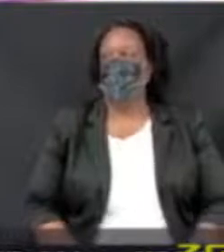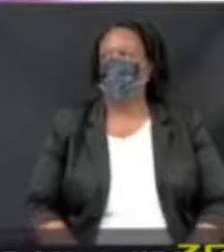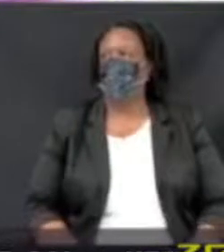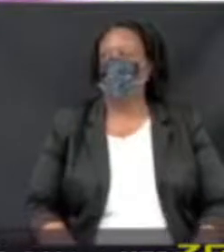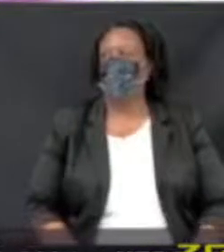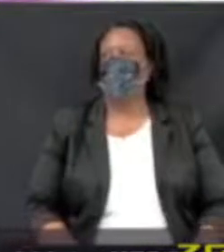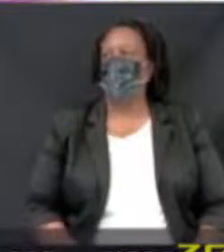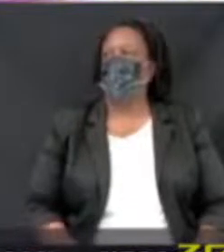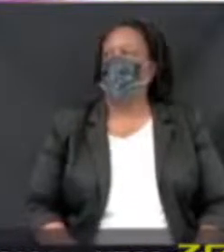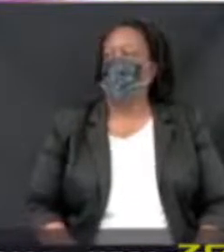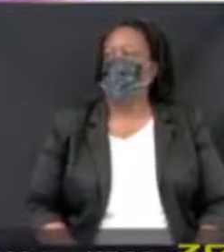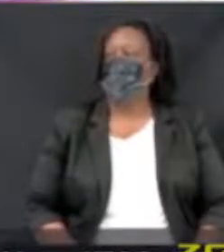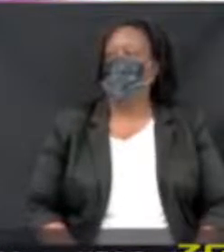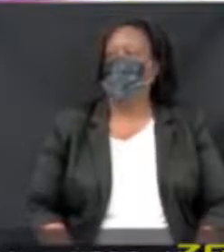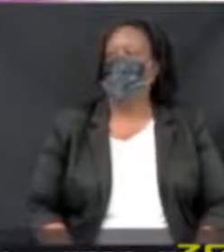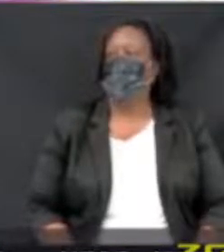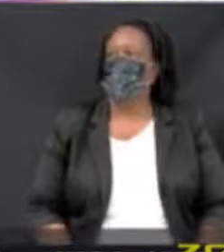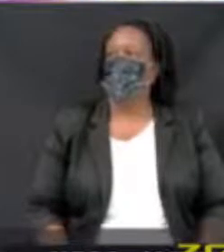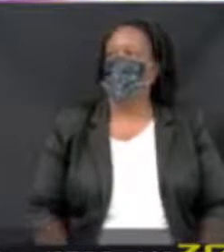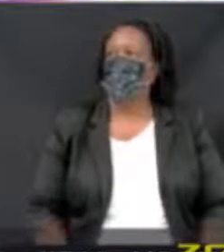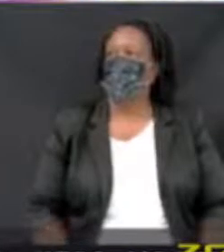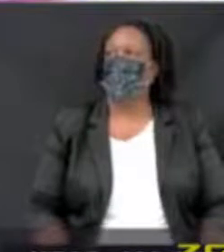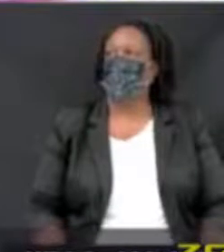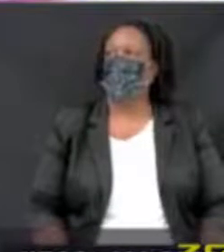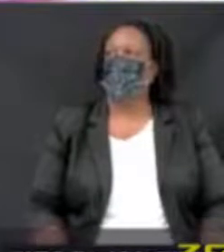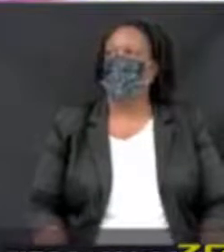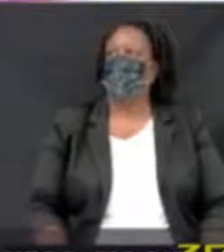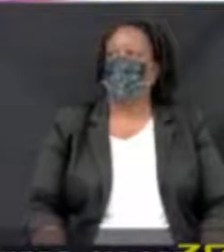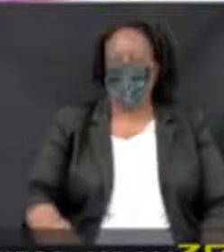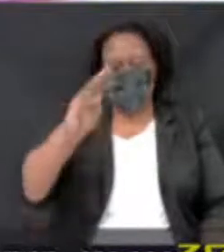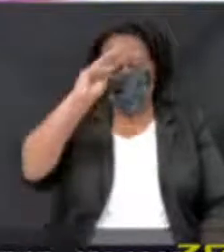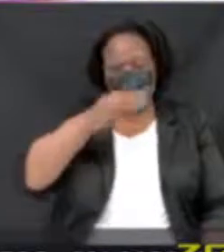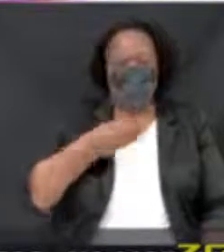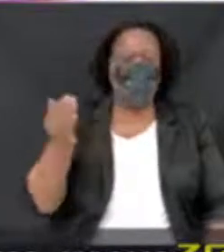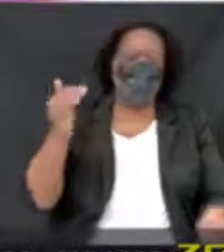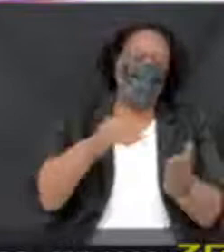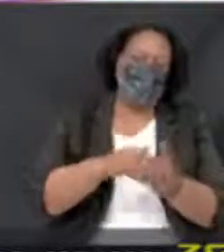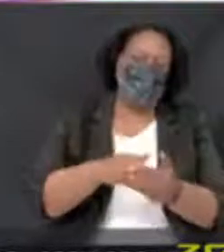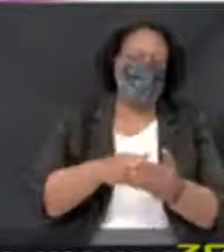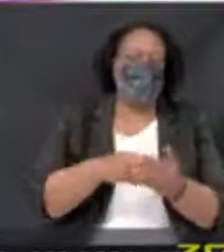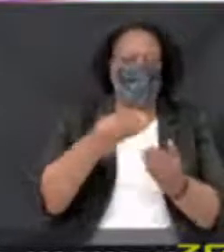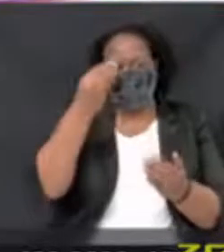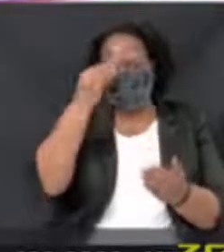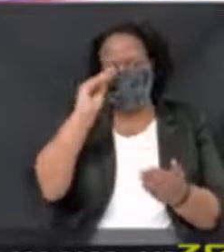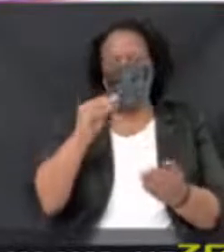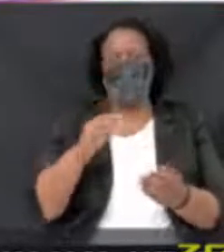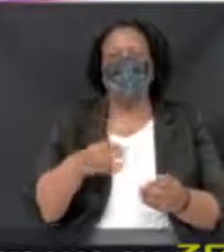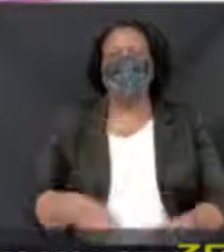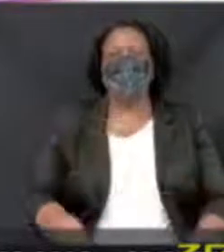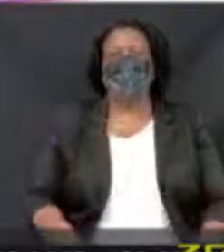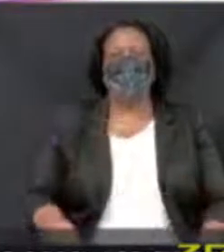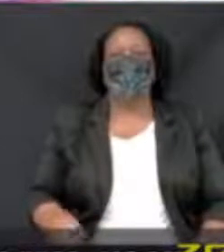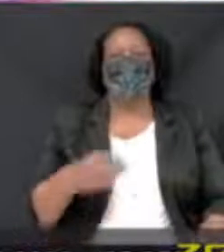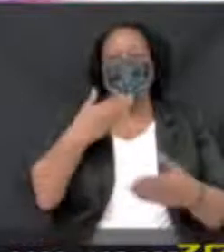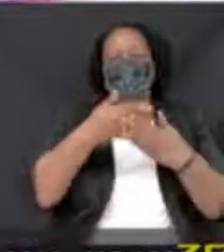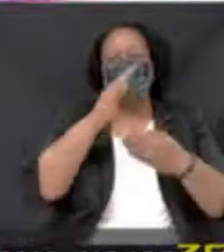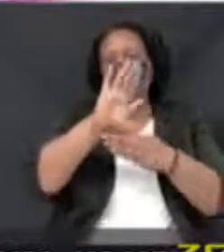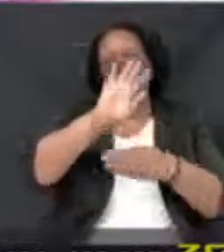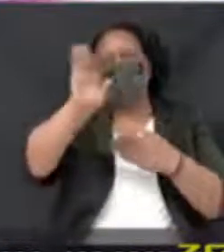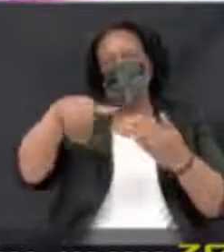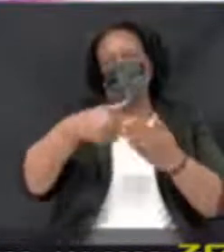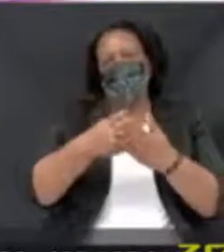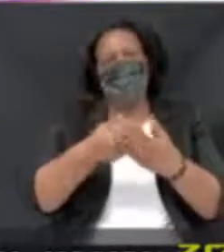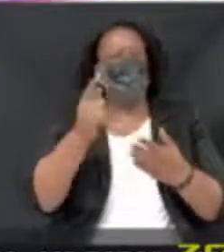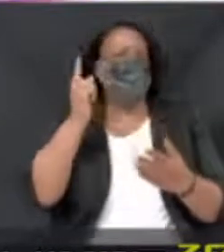Thank you very much, Mr. Williams, and welcome back. Pleasant good afternoon to all listening to this broadcast via whatever